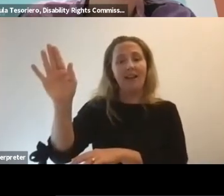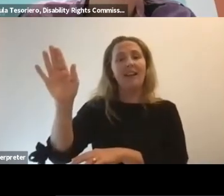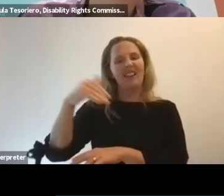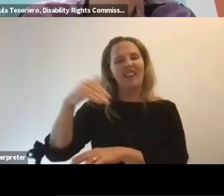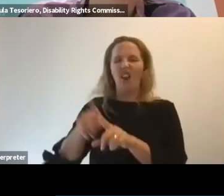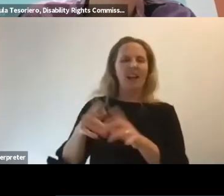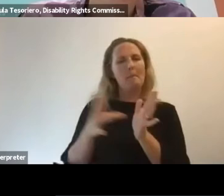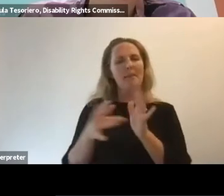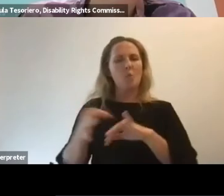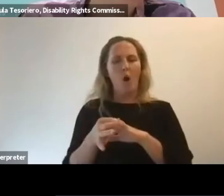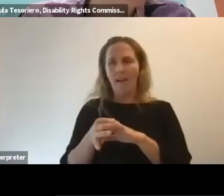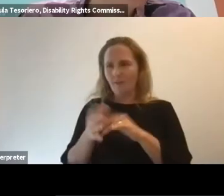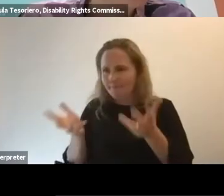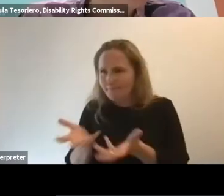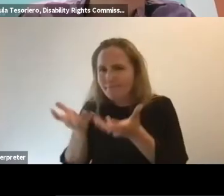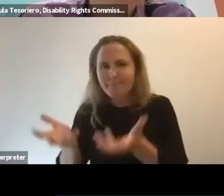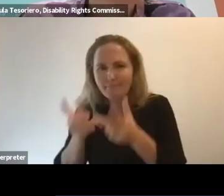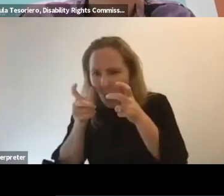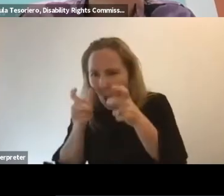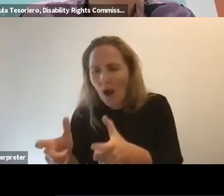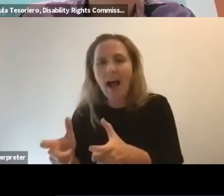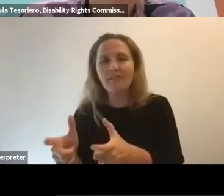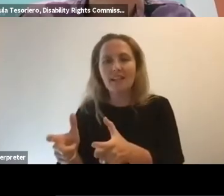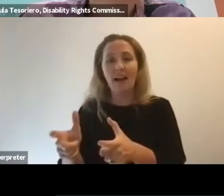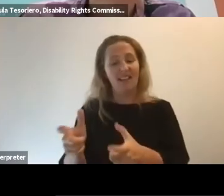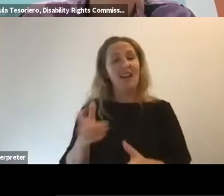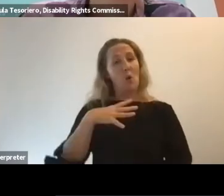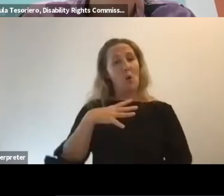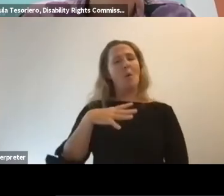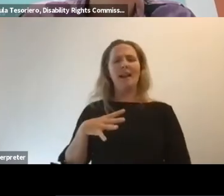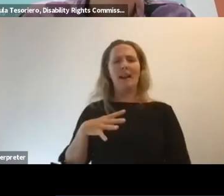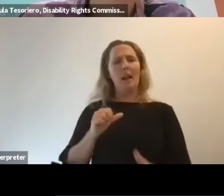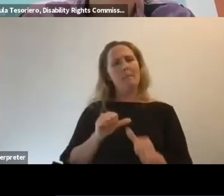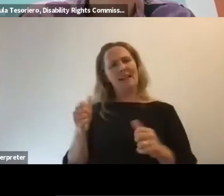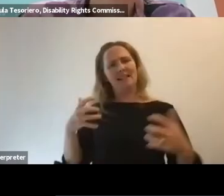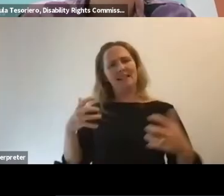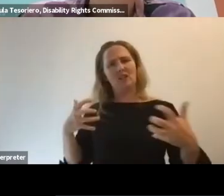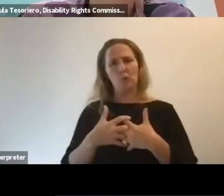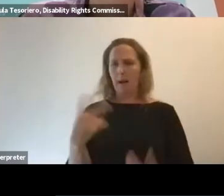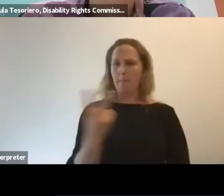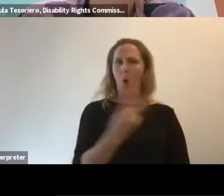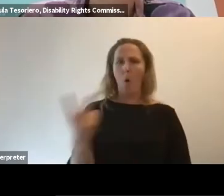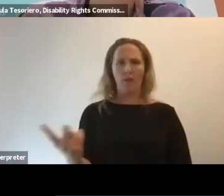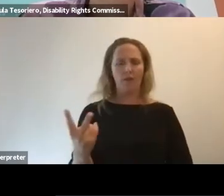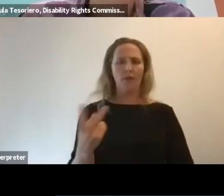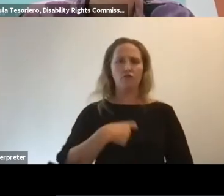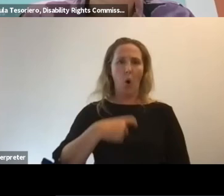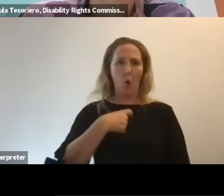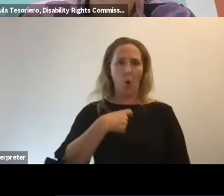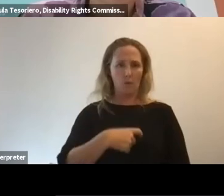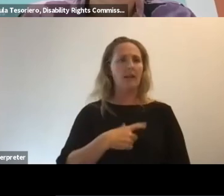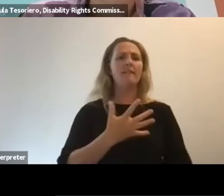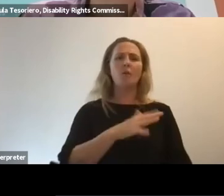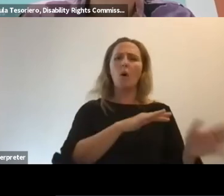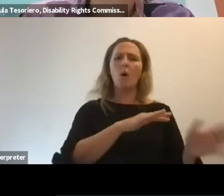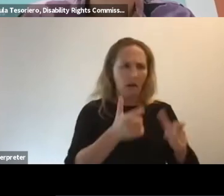both the context of the COVID era that we inhabit and